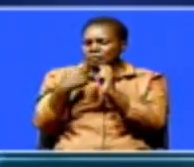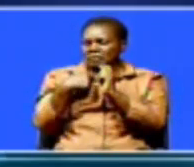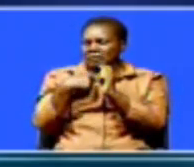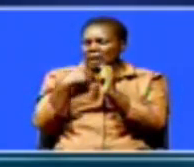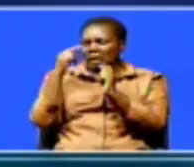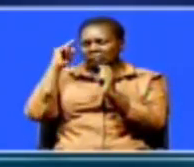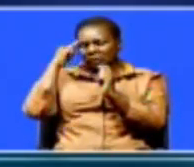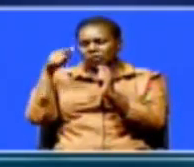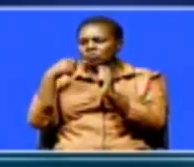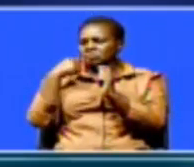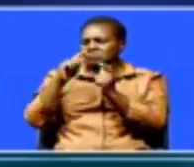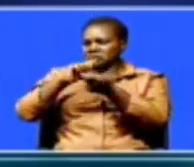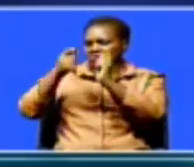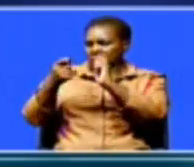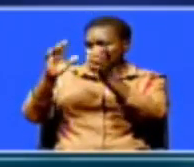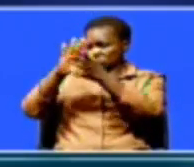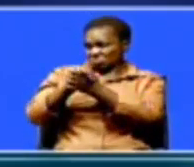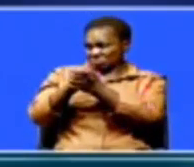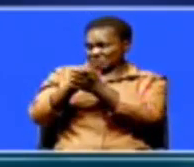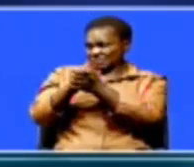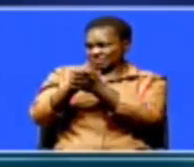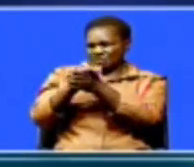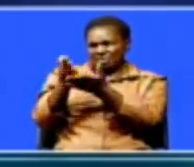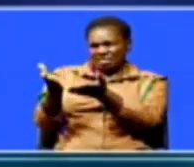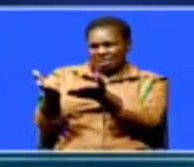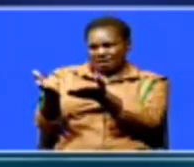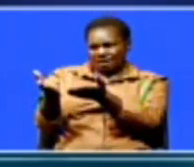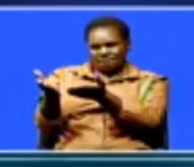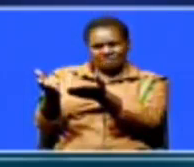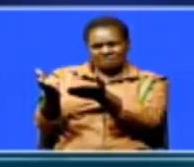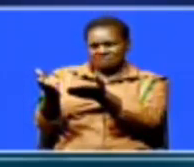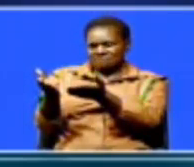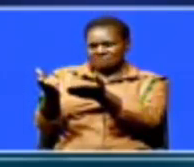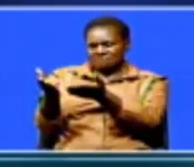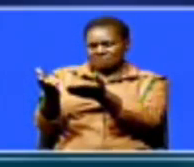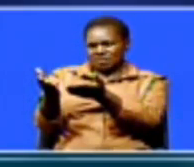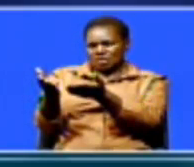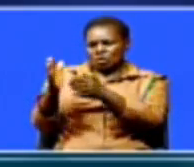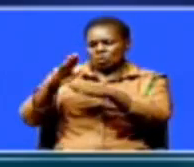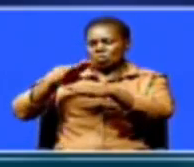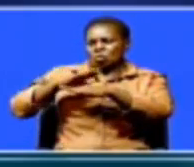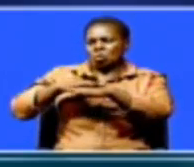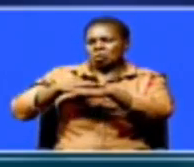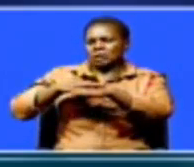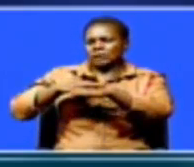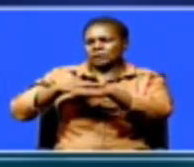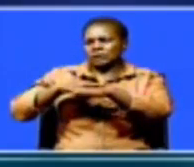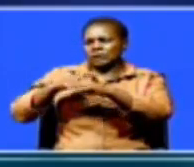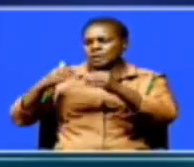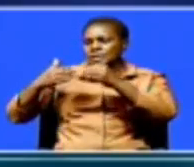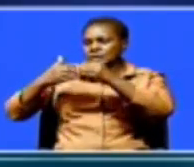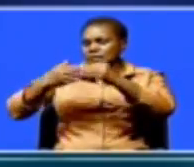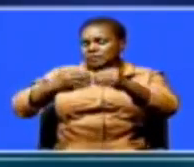to, the changes that have taken place in Jubilee in relation to the